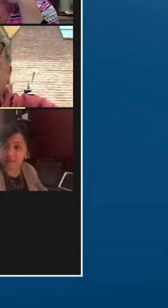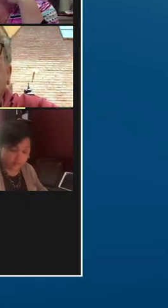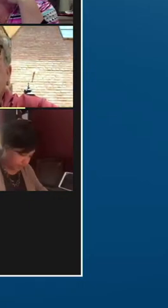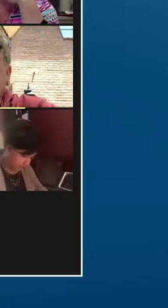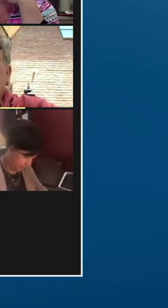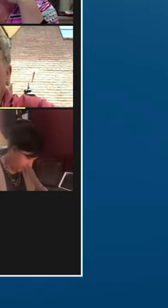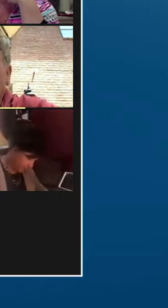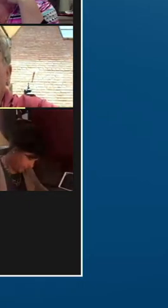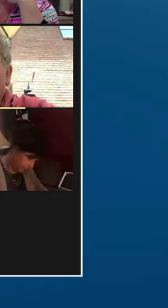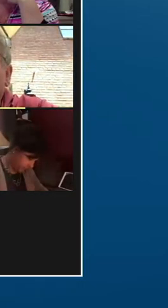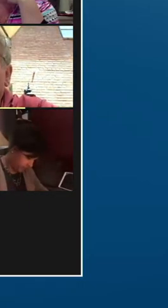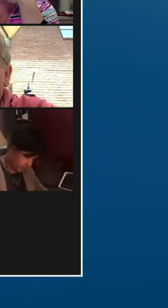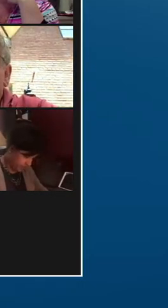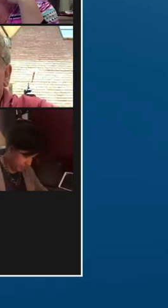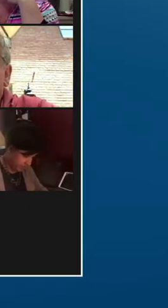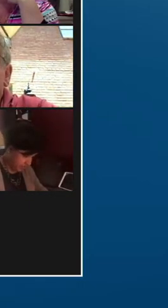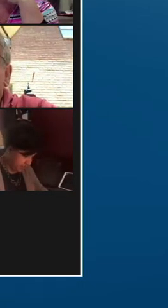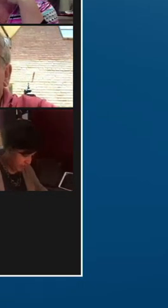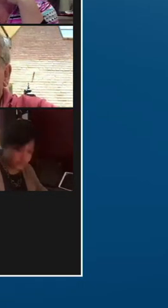Present.